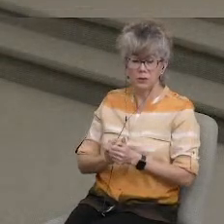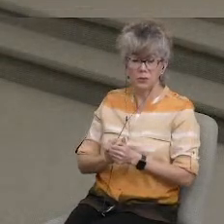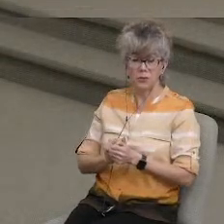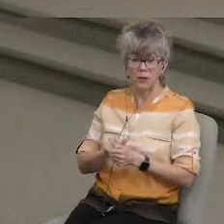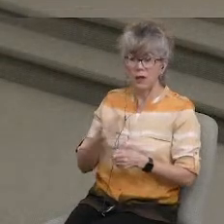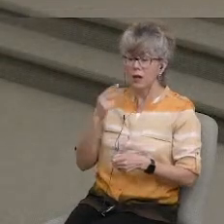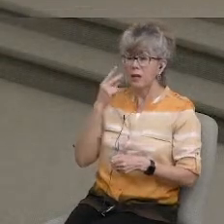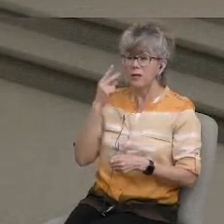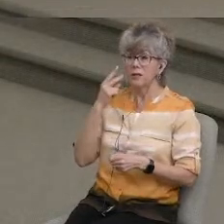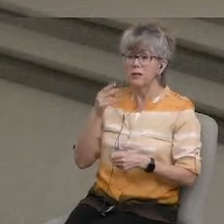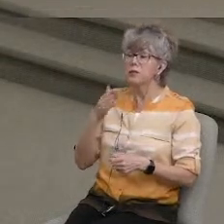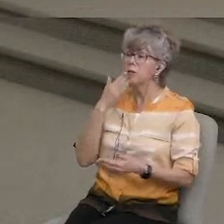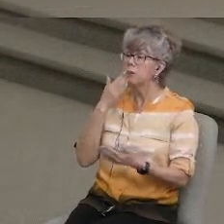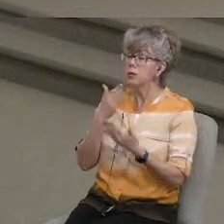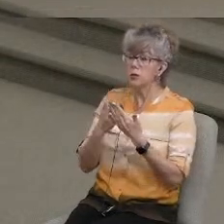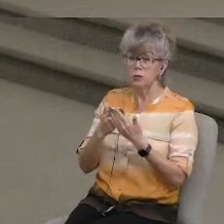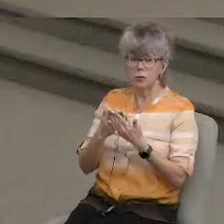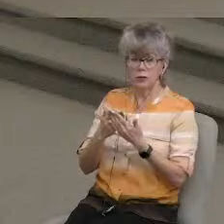I see goodness.